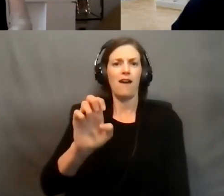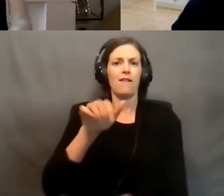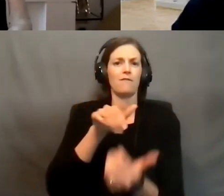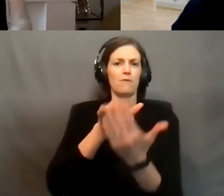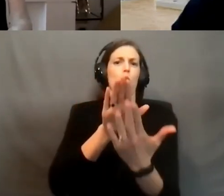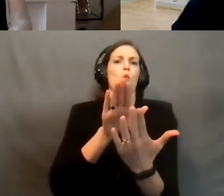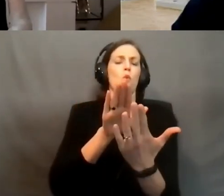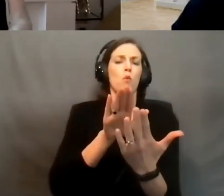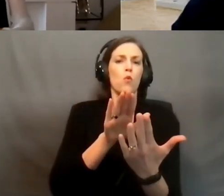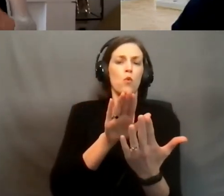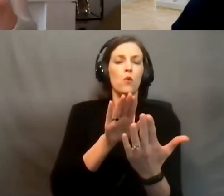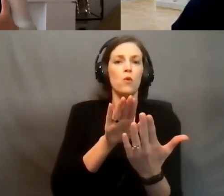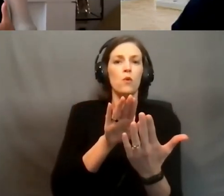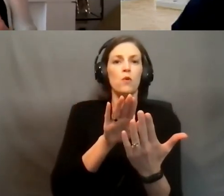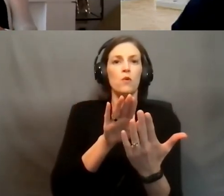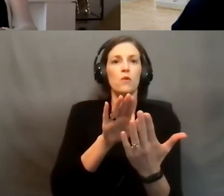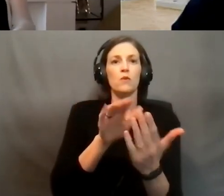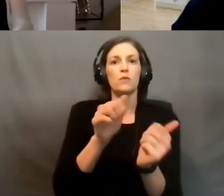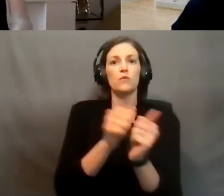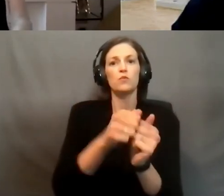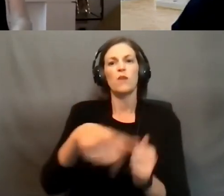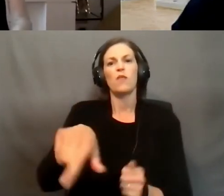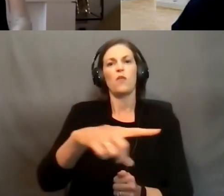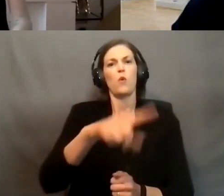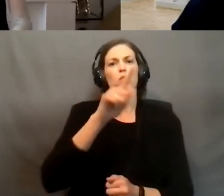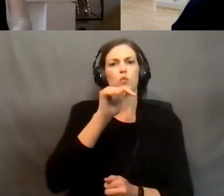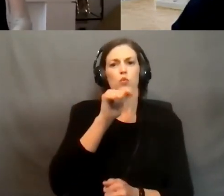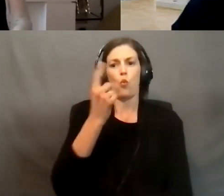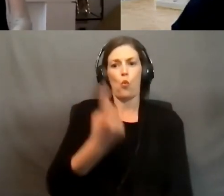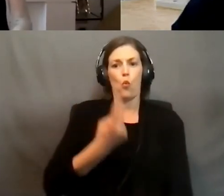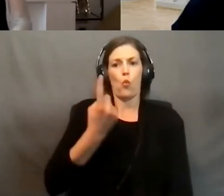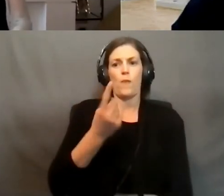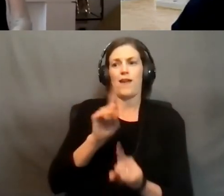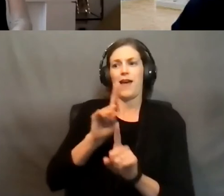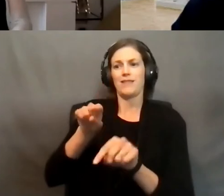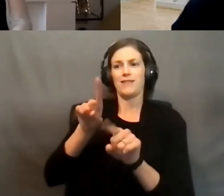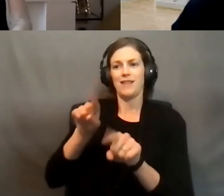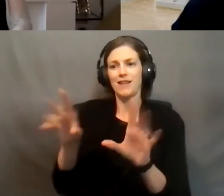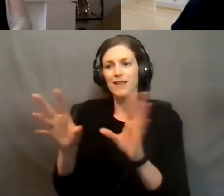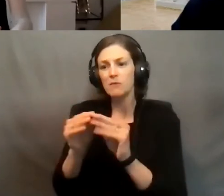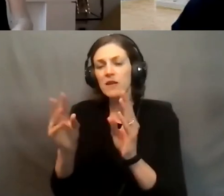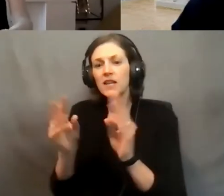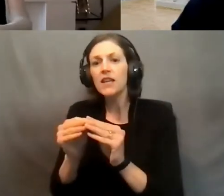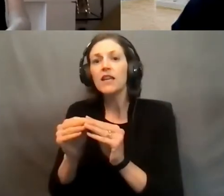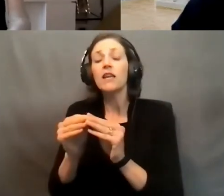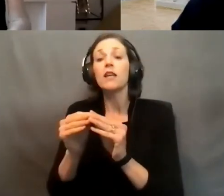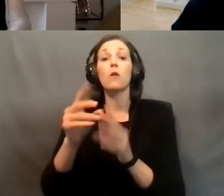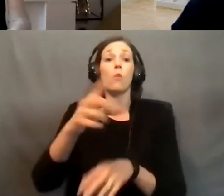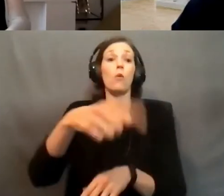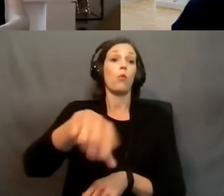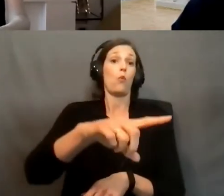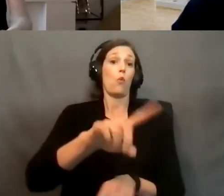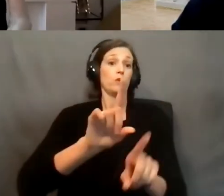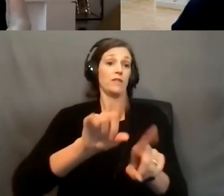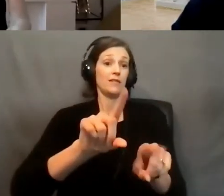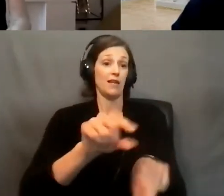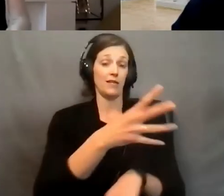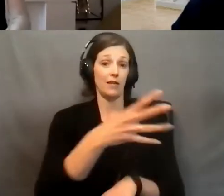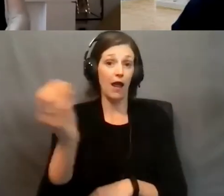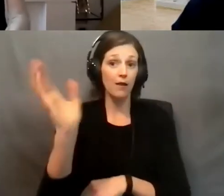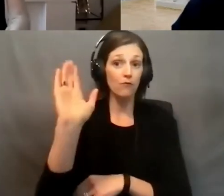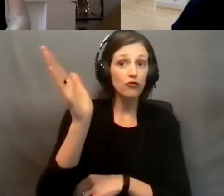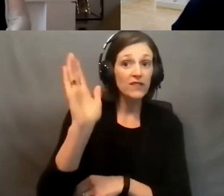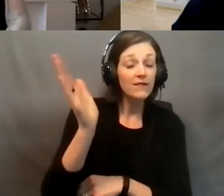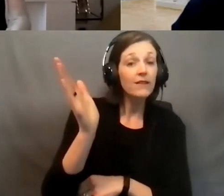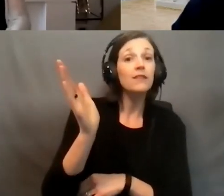are just attending the meeting, with those who are attending and presenting in